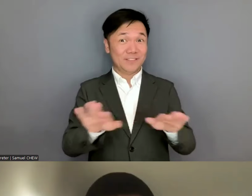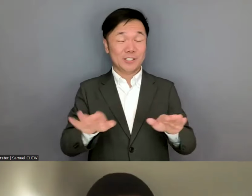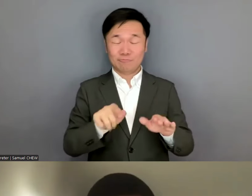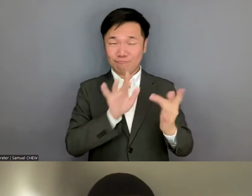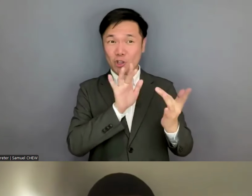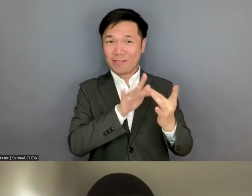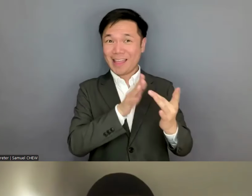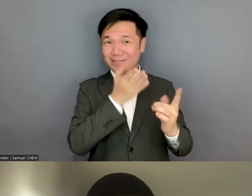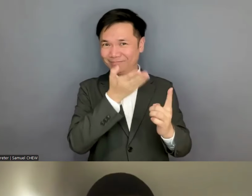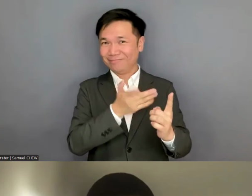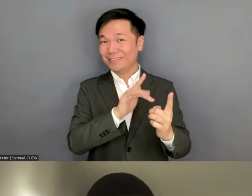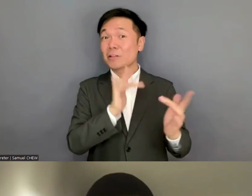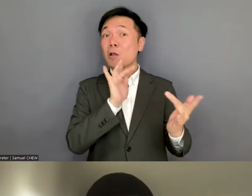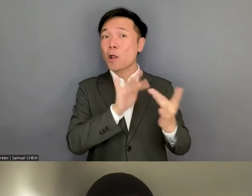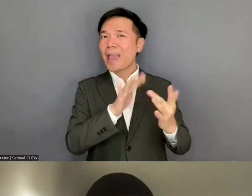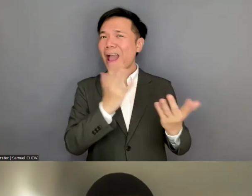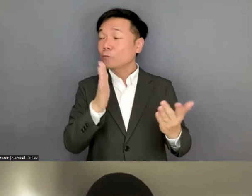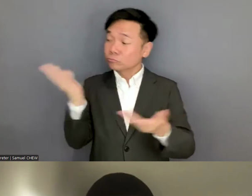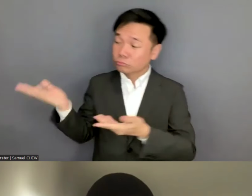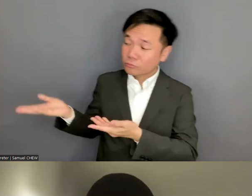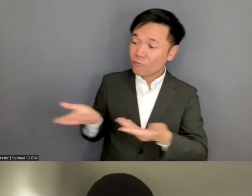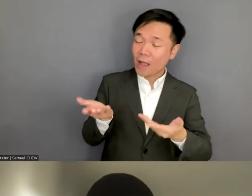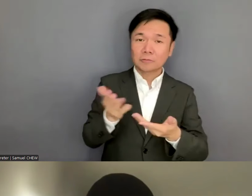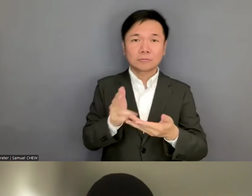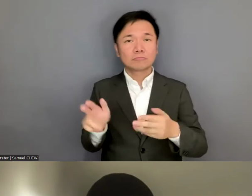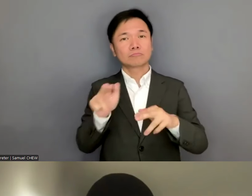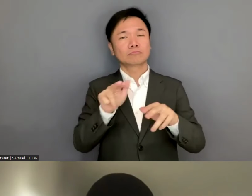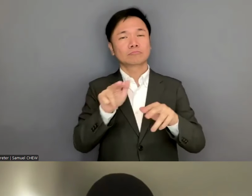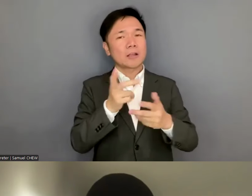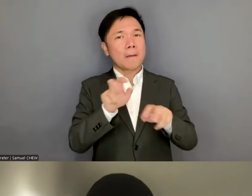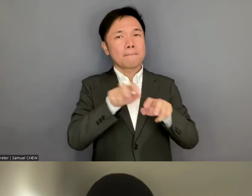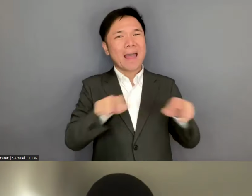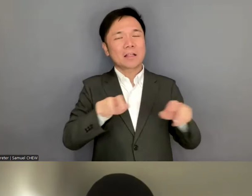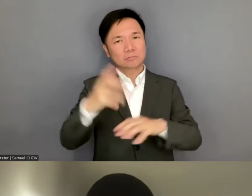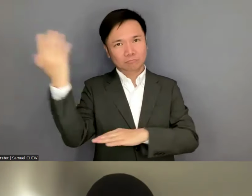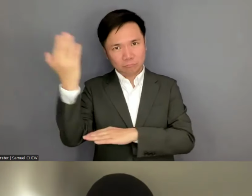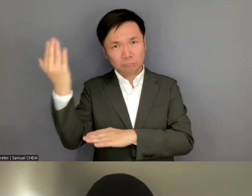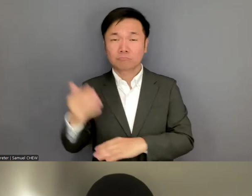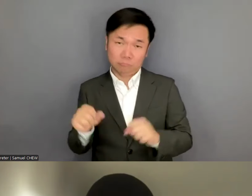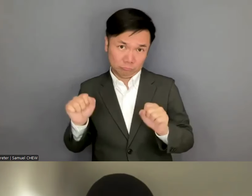in order to have like a panel regarding youth and children. But you can also write